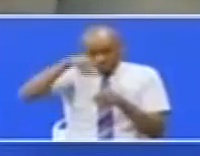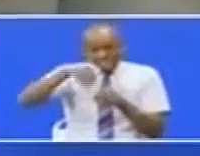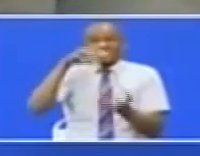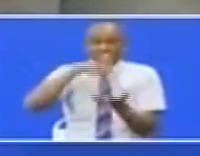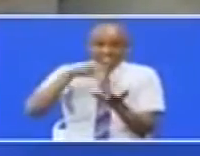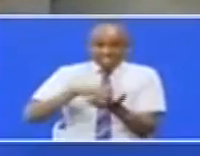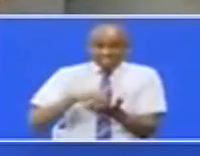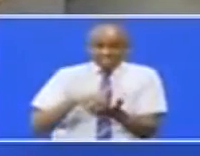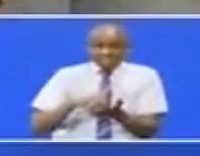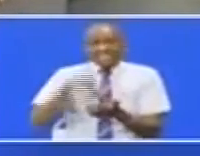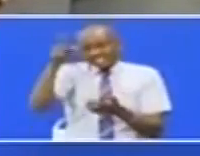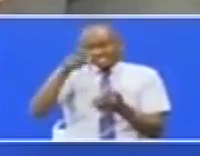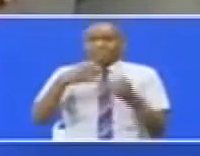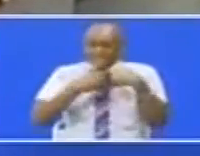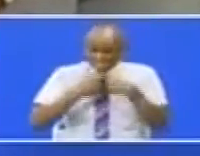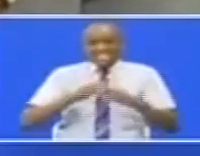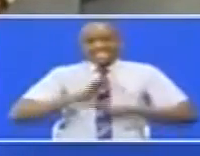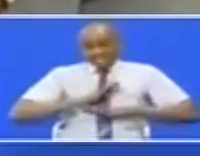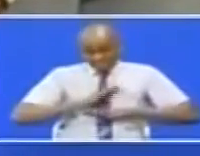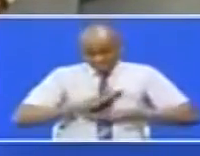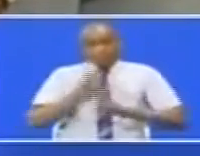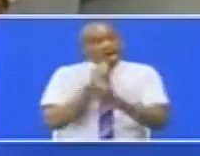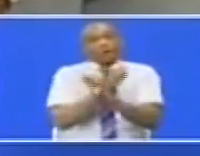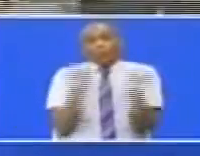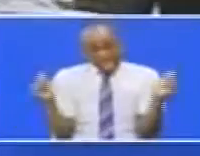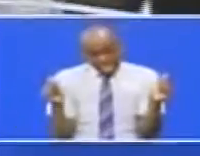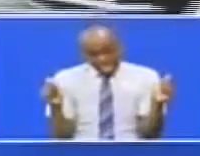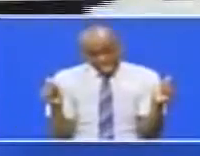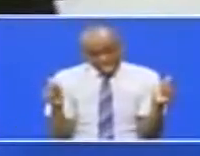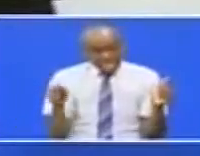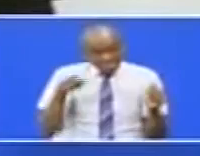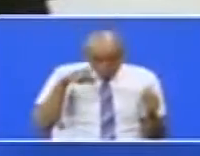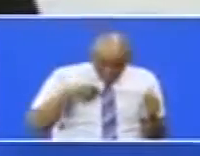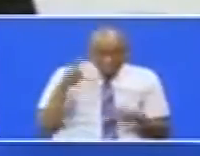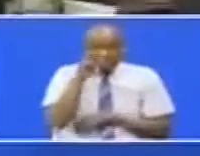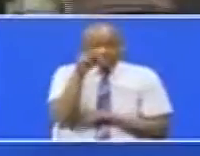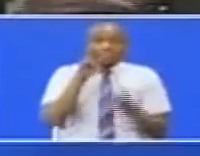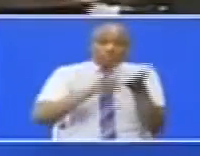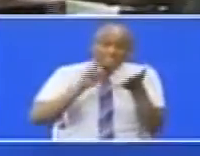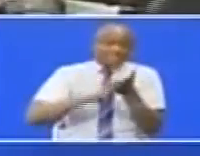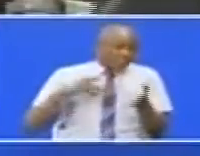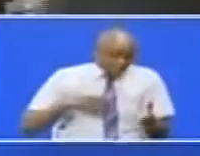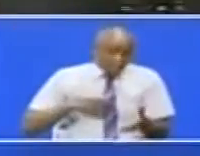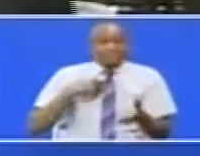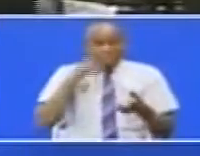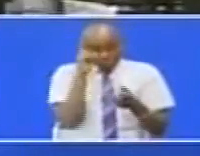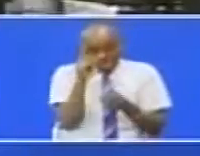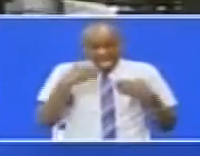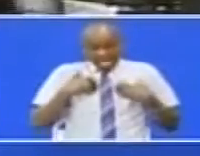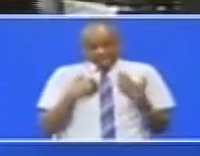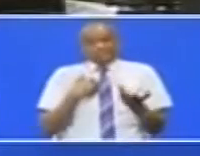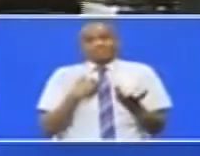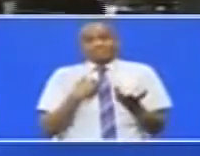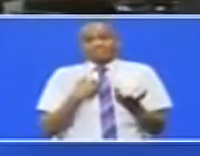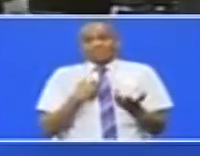country. Biometric voter registration kits are enough. They are working very well. We are the ones we are using to register voters. In fact, we have got more than enough. We have got